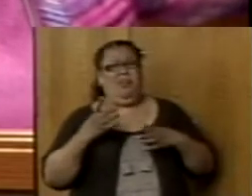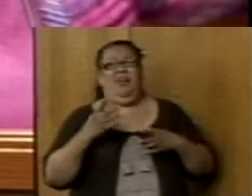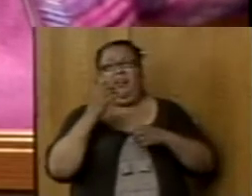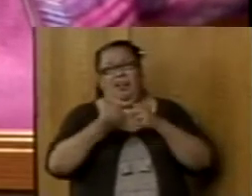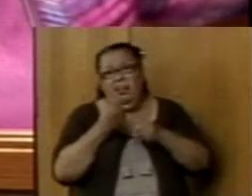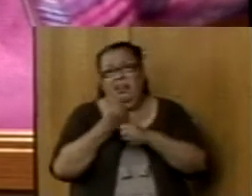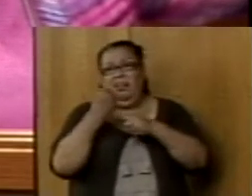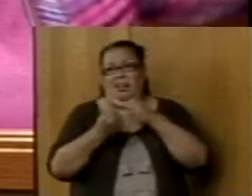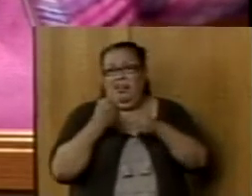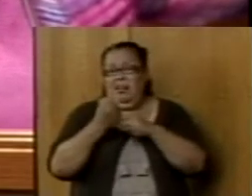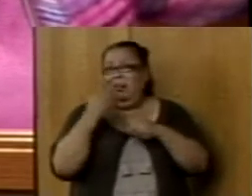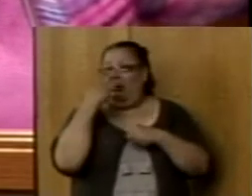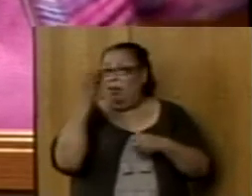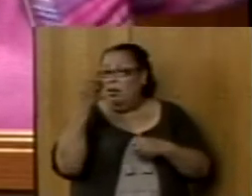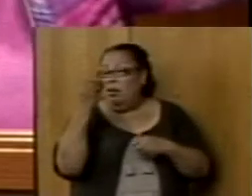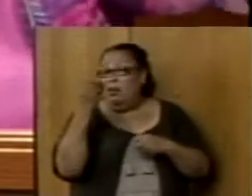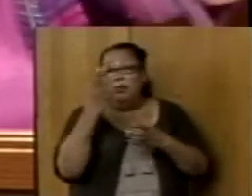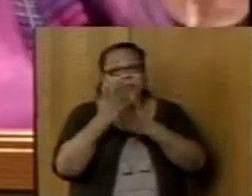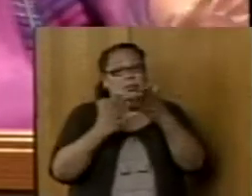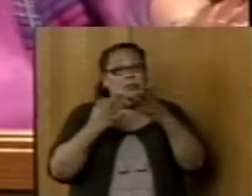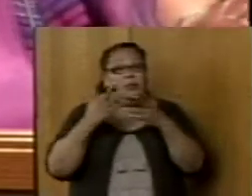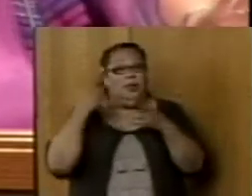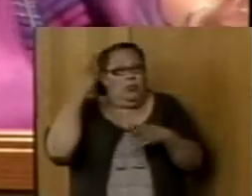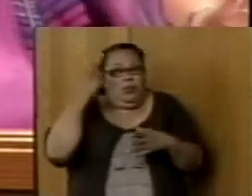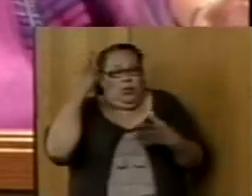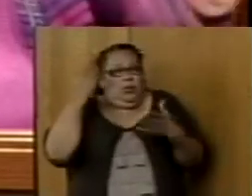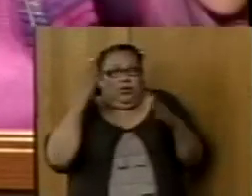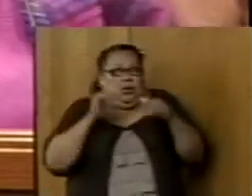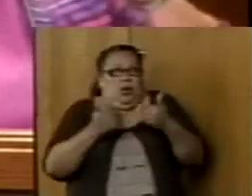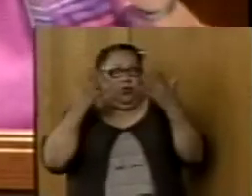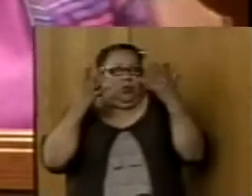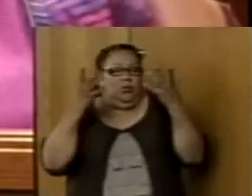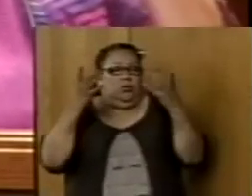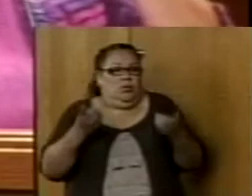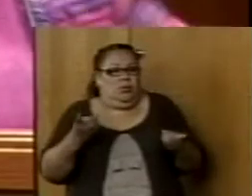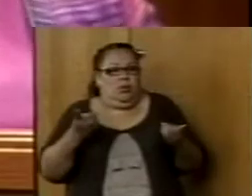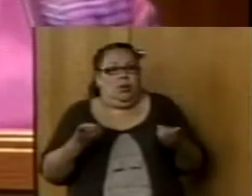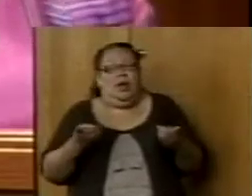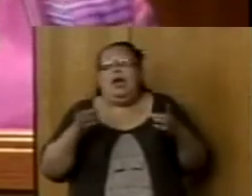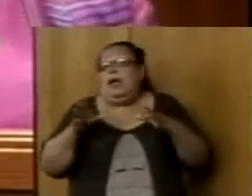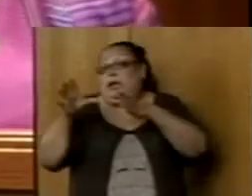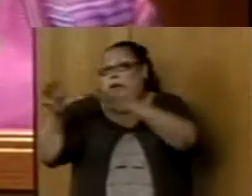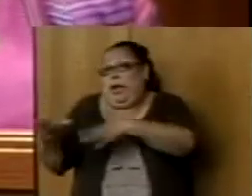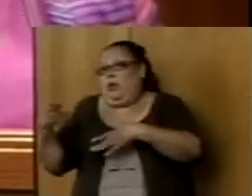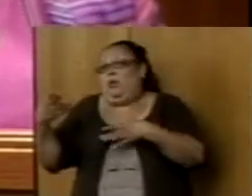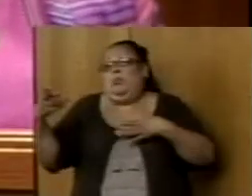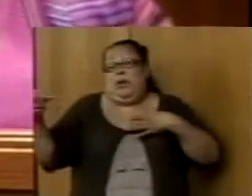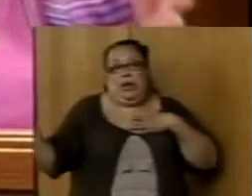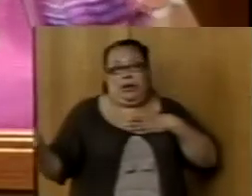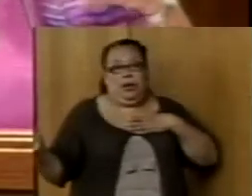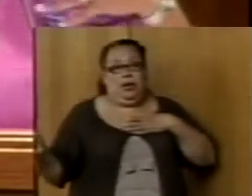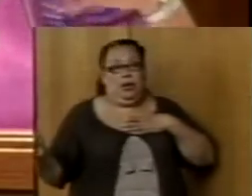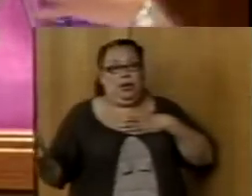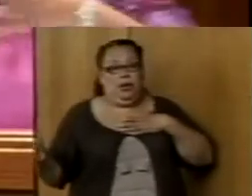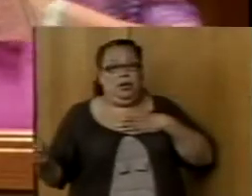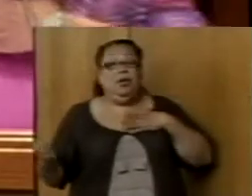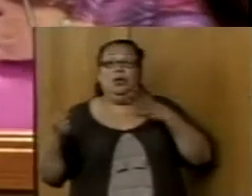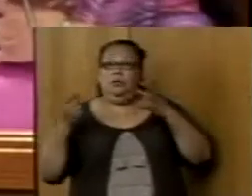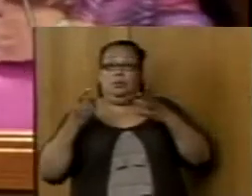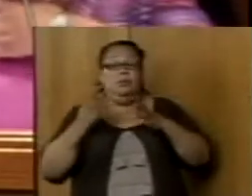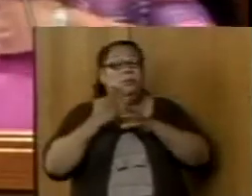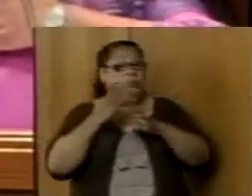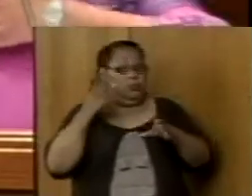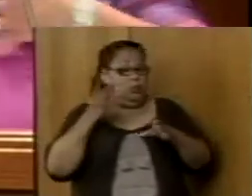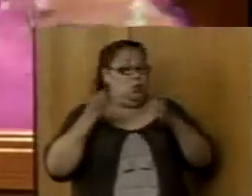years and years and years. But for some reason, I don't know how you all decided this, you'll say, now you're going to be at Hannah. And let's say the bus